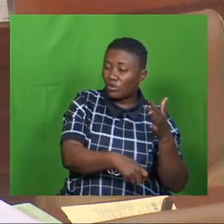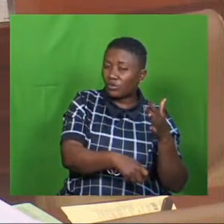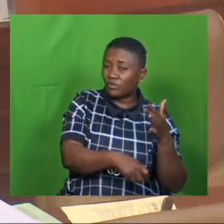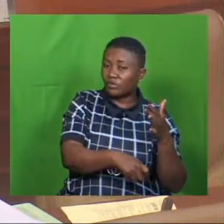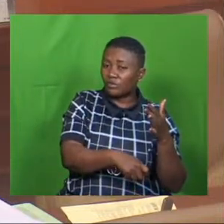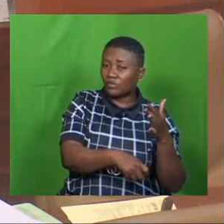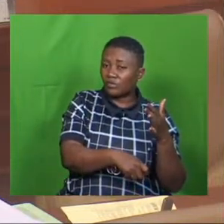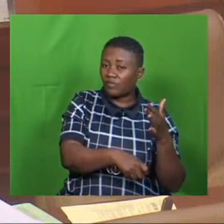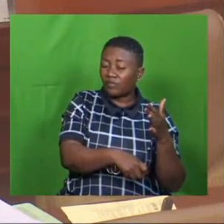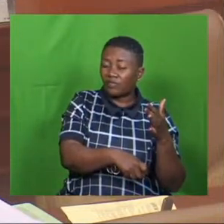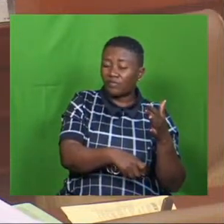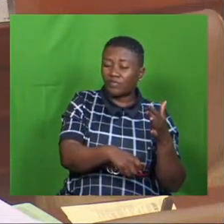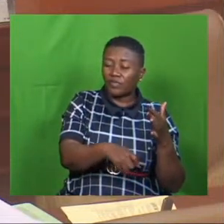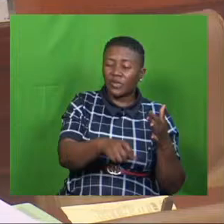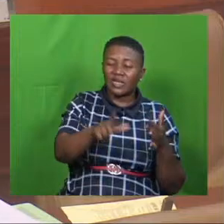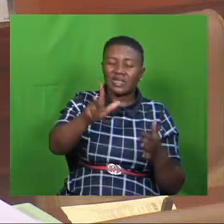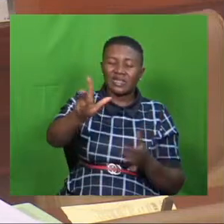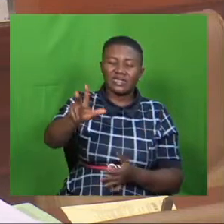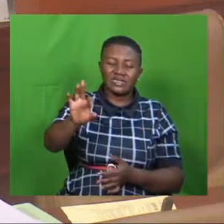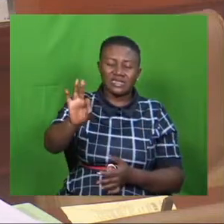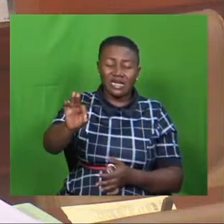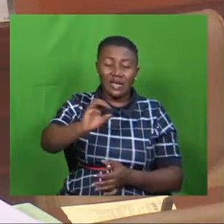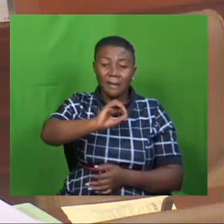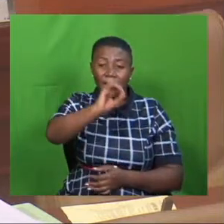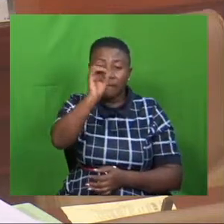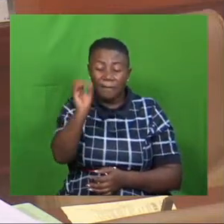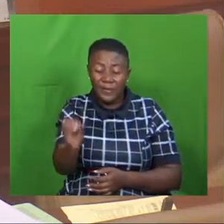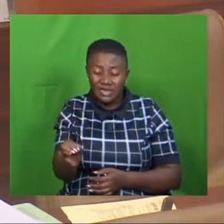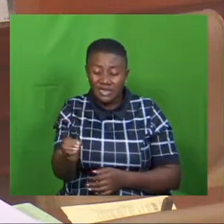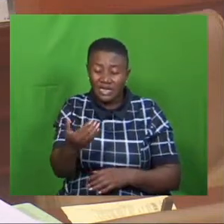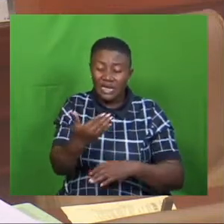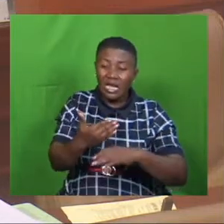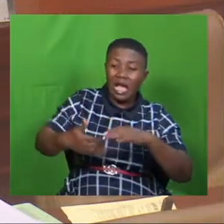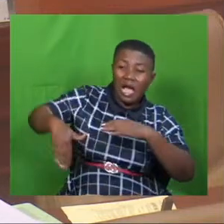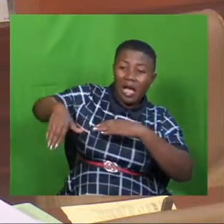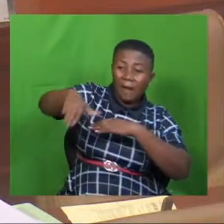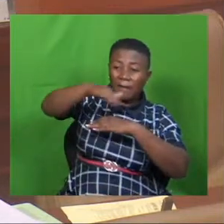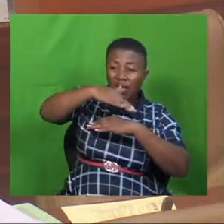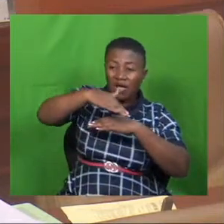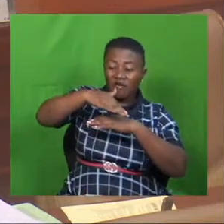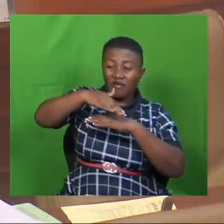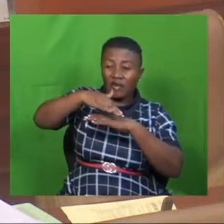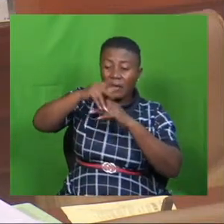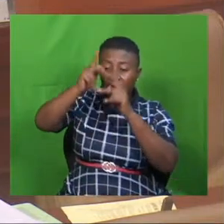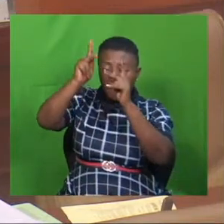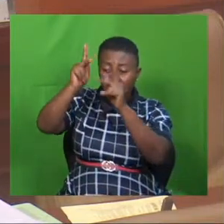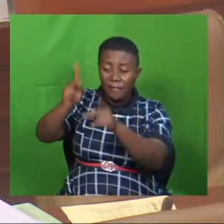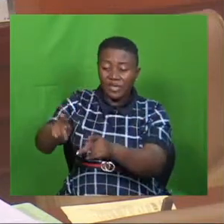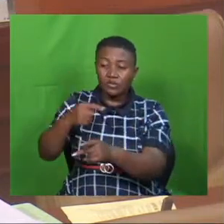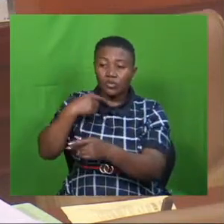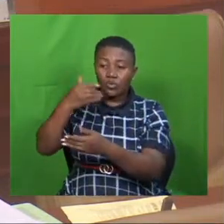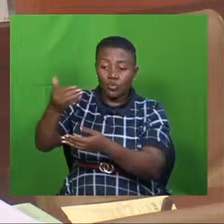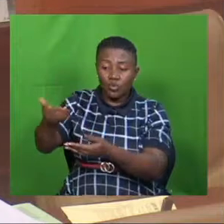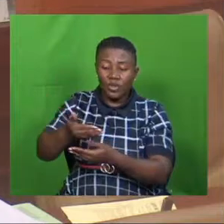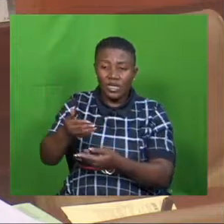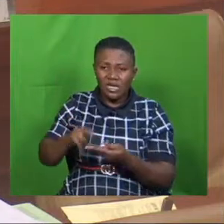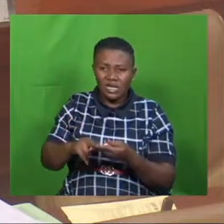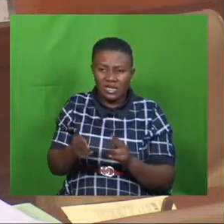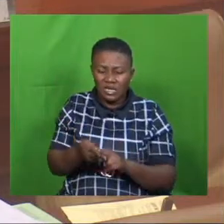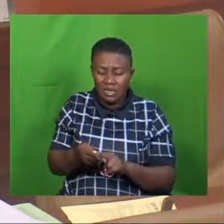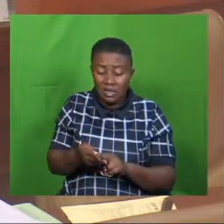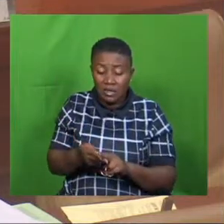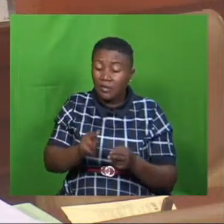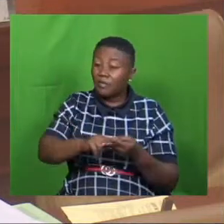is 39% above the engineer's figure. For those who don't know what the engineer's figure means, it